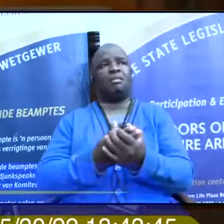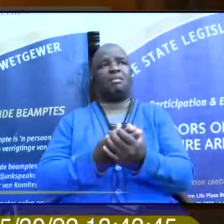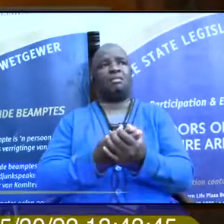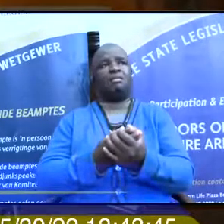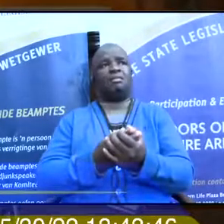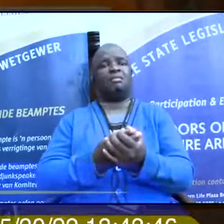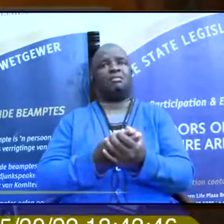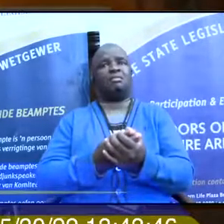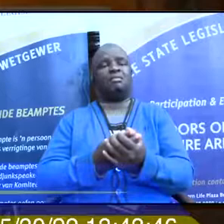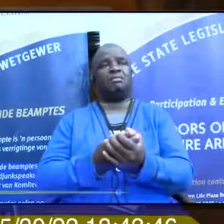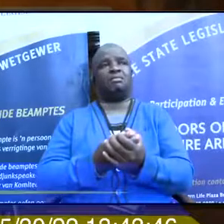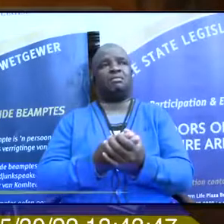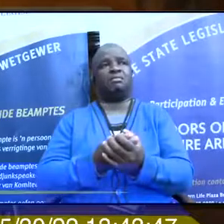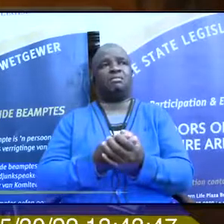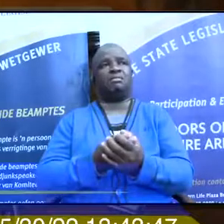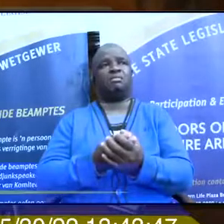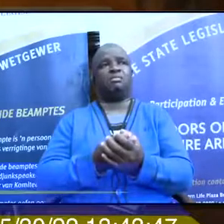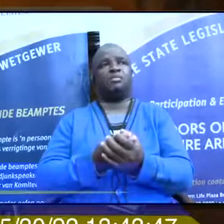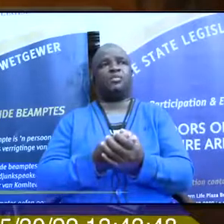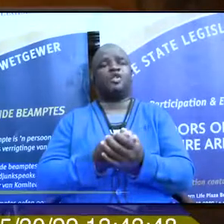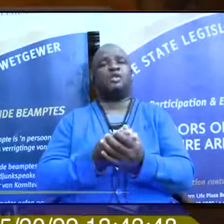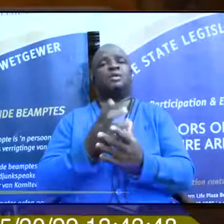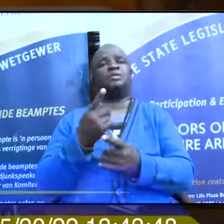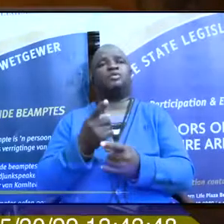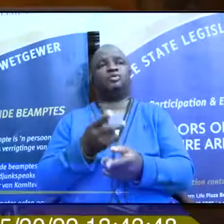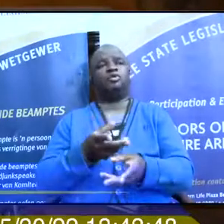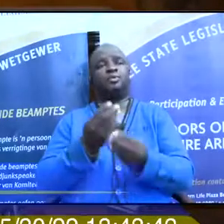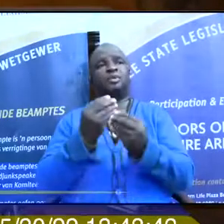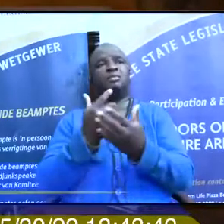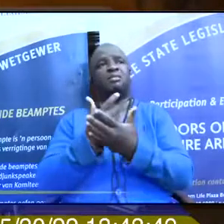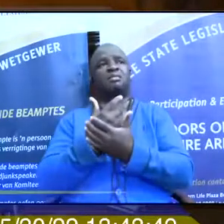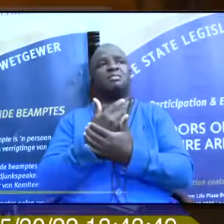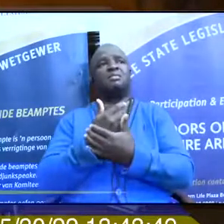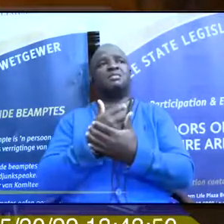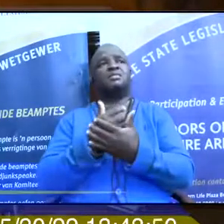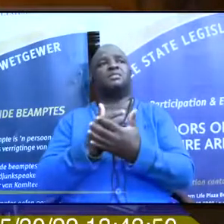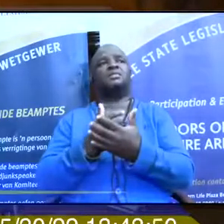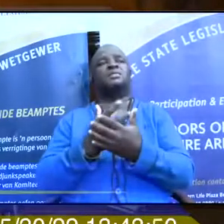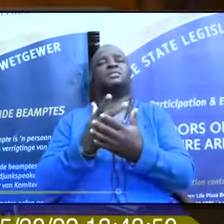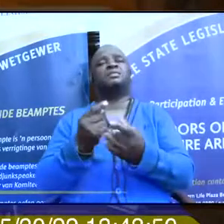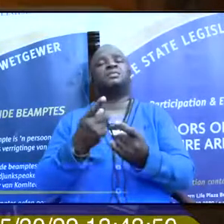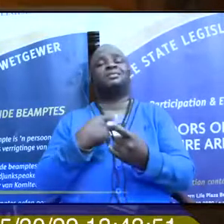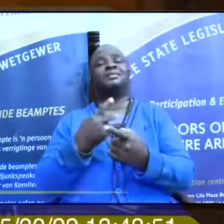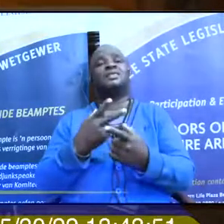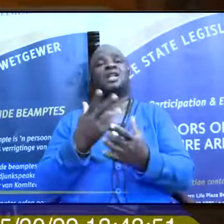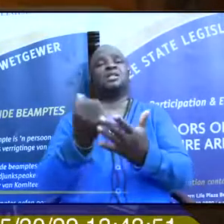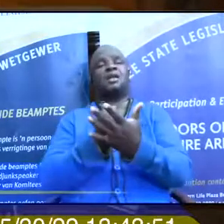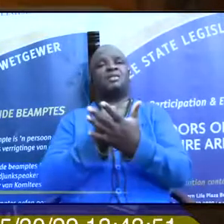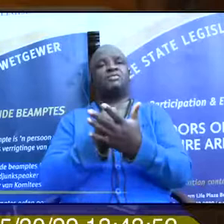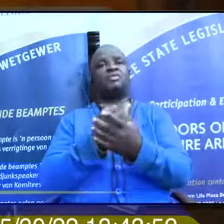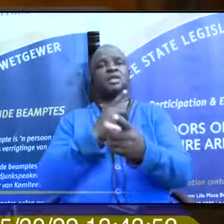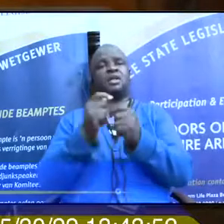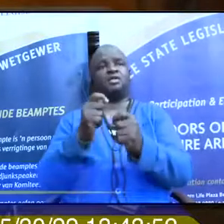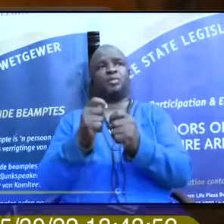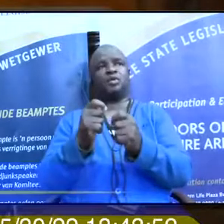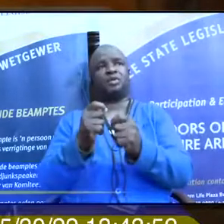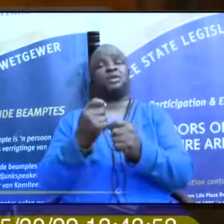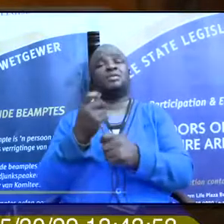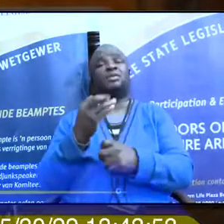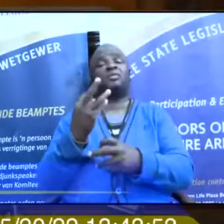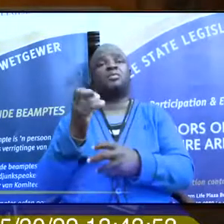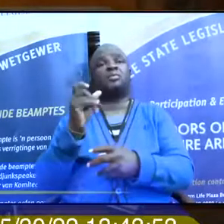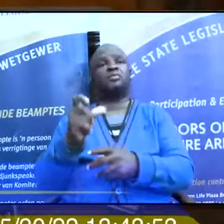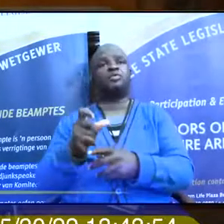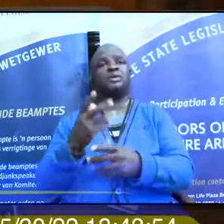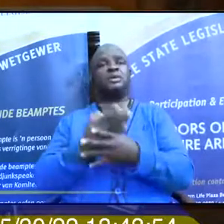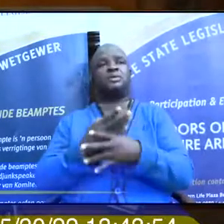i mean for them to be a provided and safe and reliable transport those who are waking